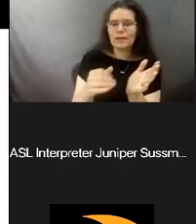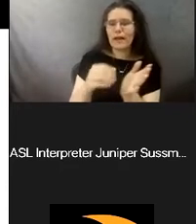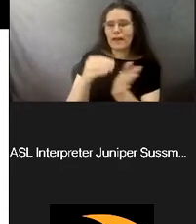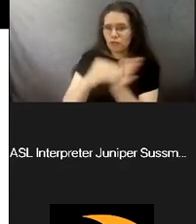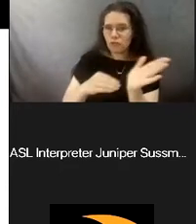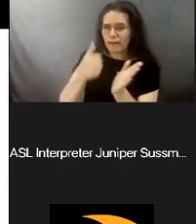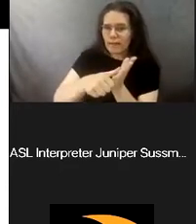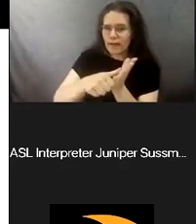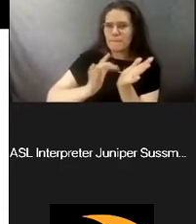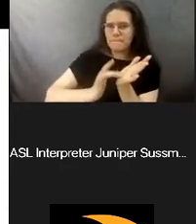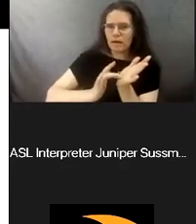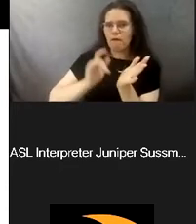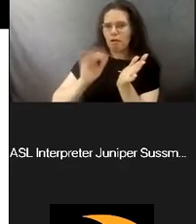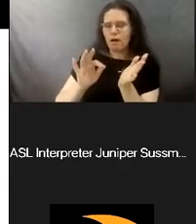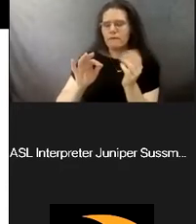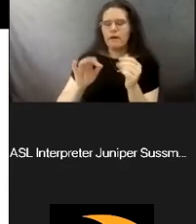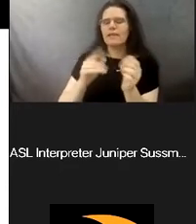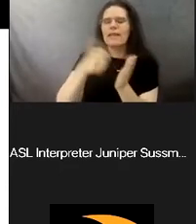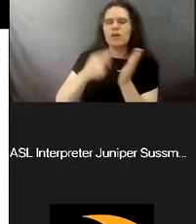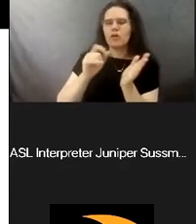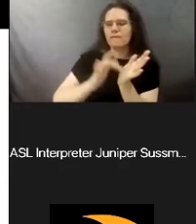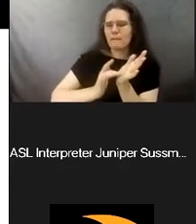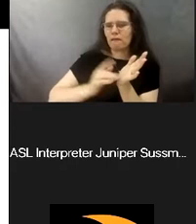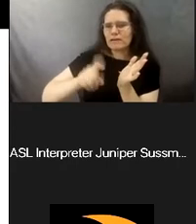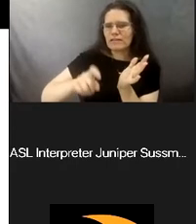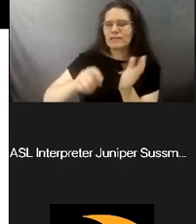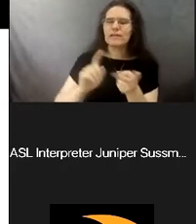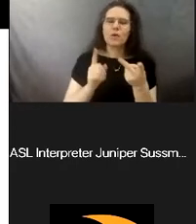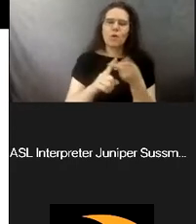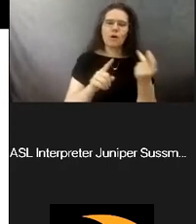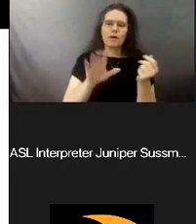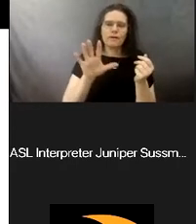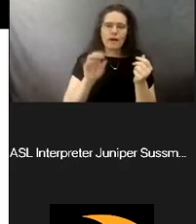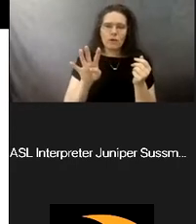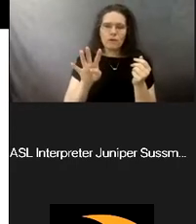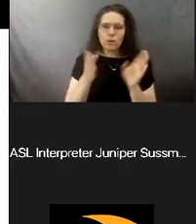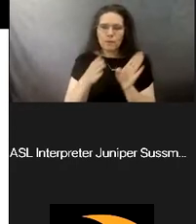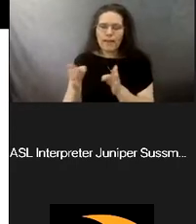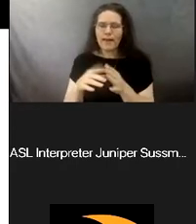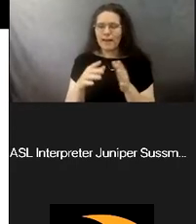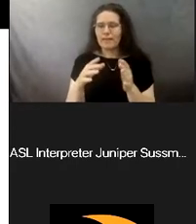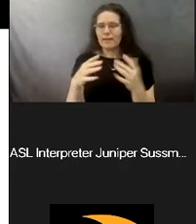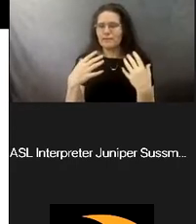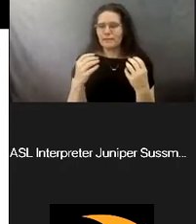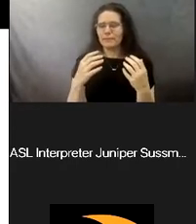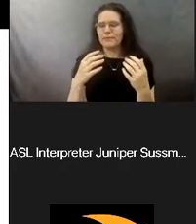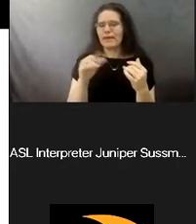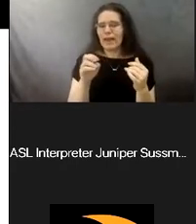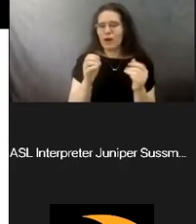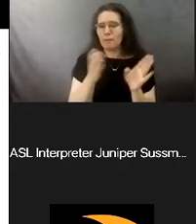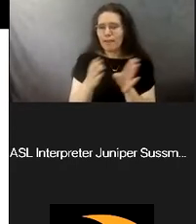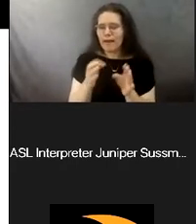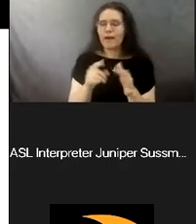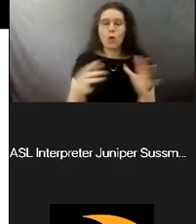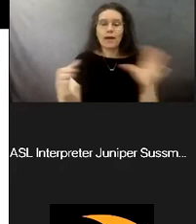necessity, the medical care plan, assistance with the 504 plan is needed, or encouraging her to connect with her endocrinologist.